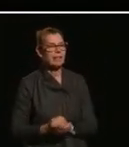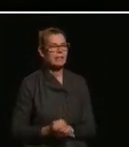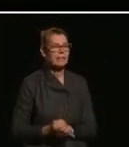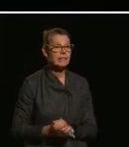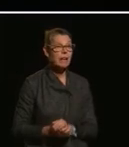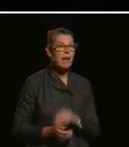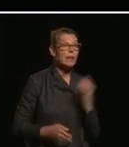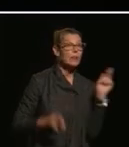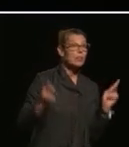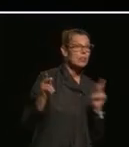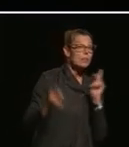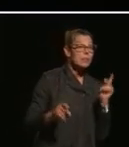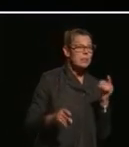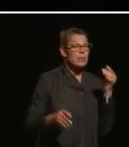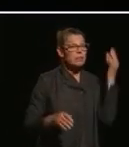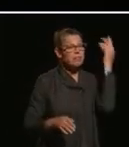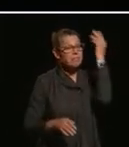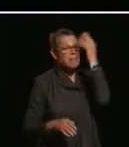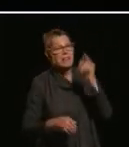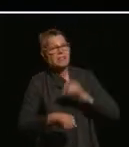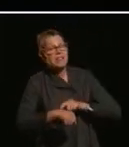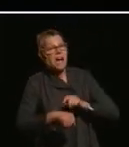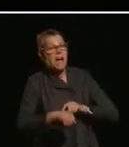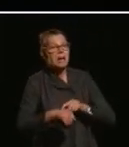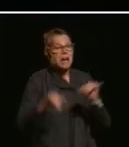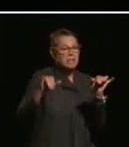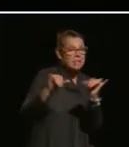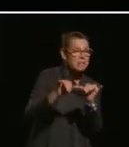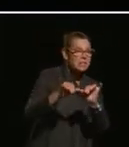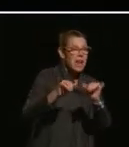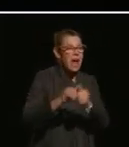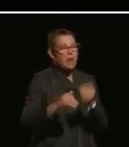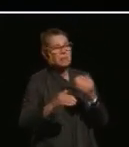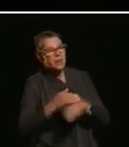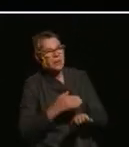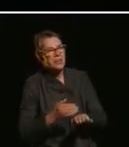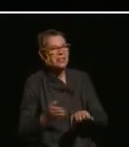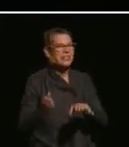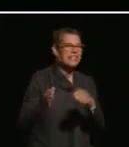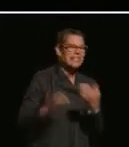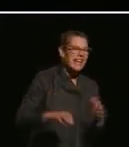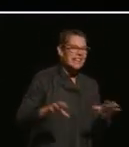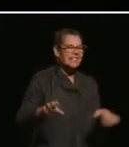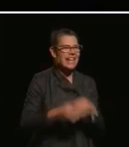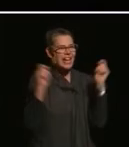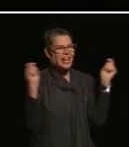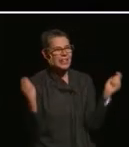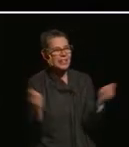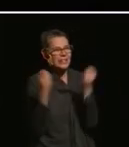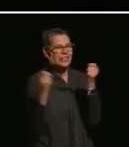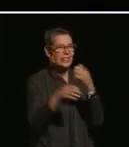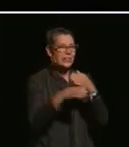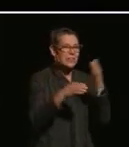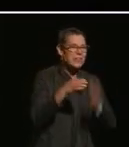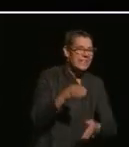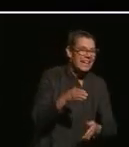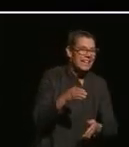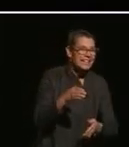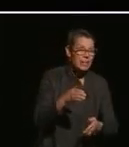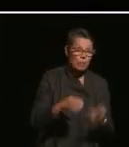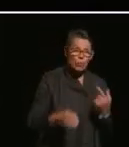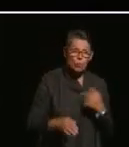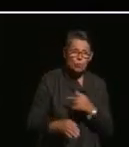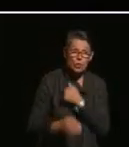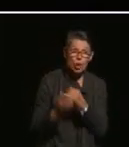anniversaries, by weekends. But we measure time by whether or not we have accomplished what we feel